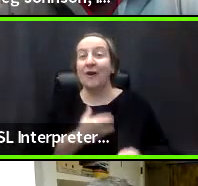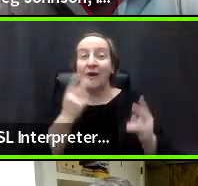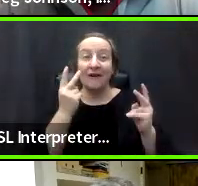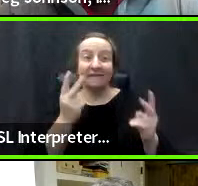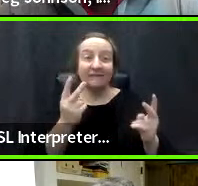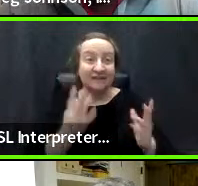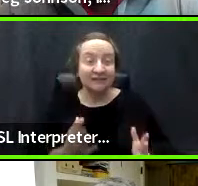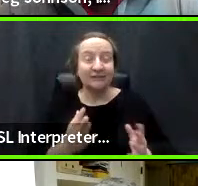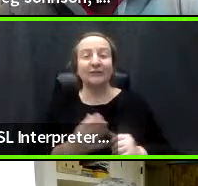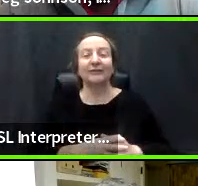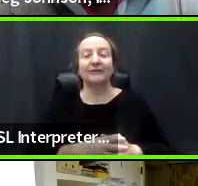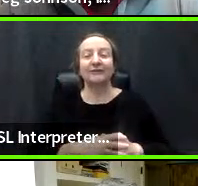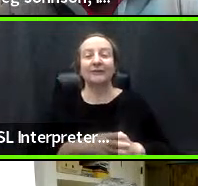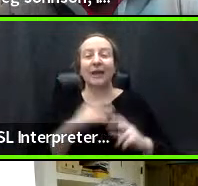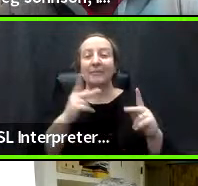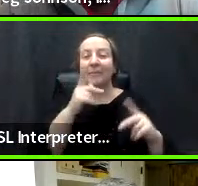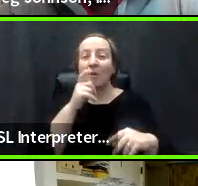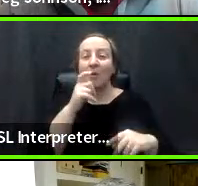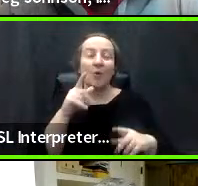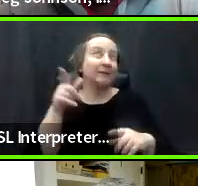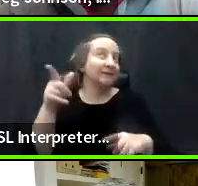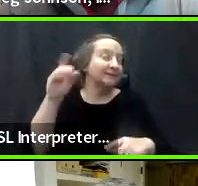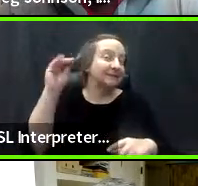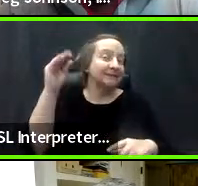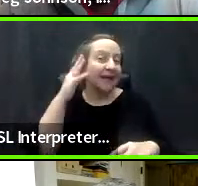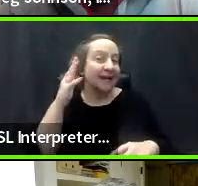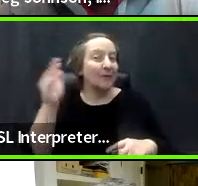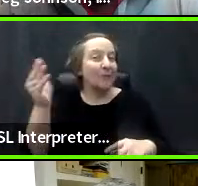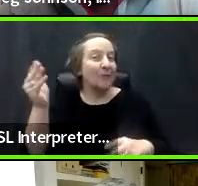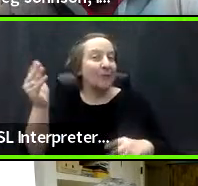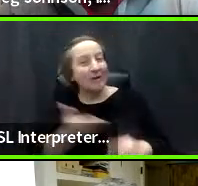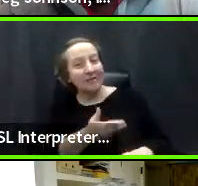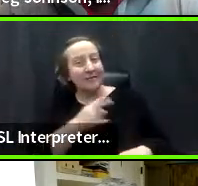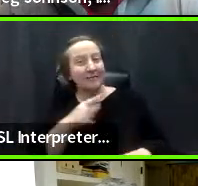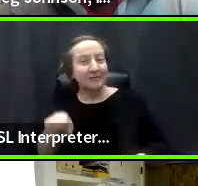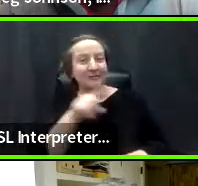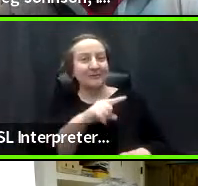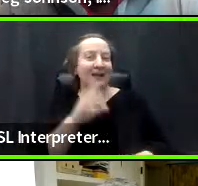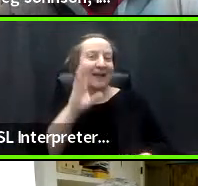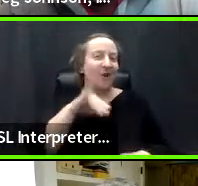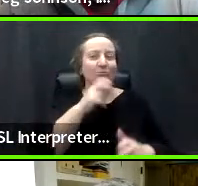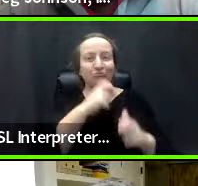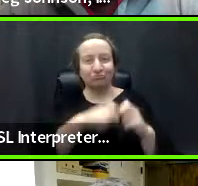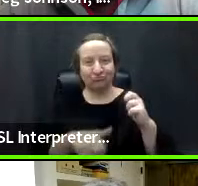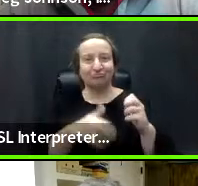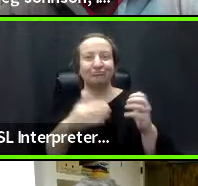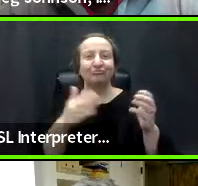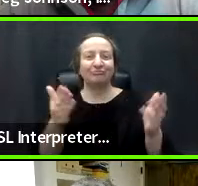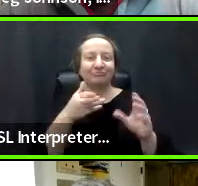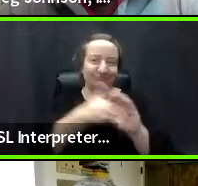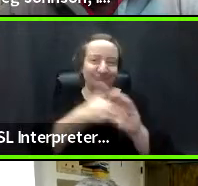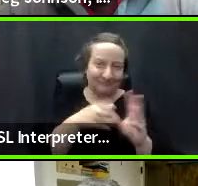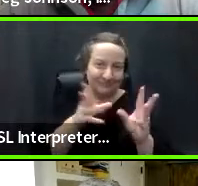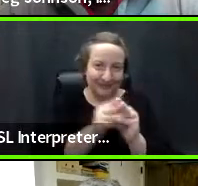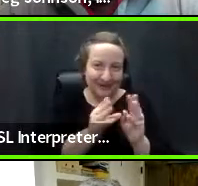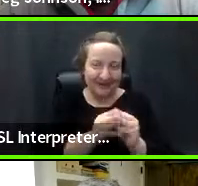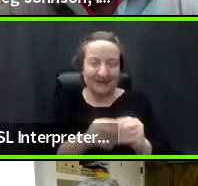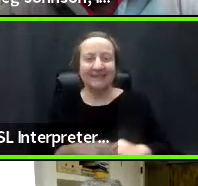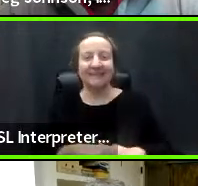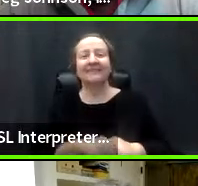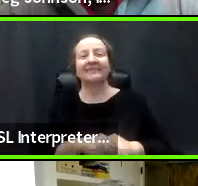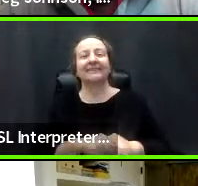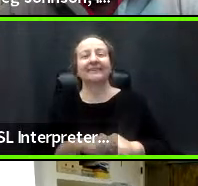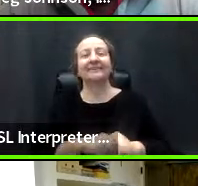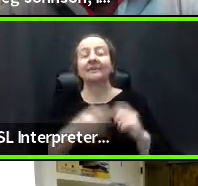our members who are in the sunny clime. Special welcome to you. I know it's really tough being here. The agenda today